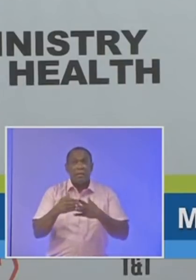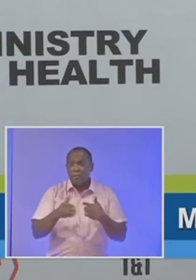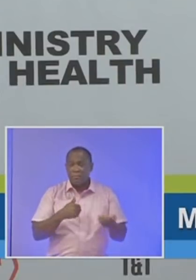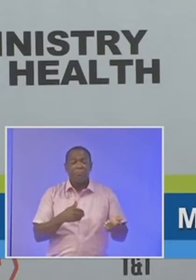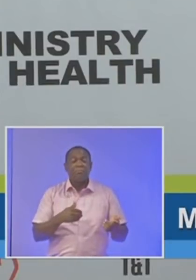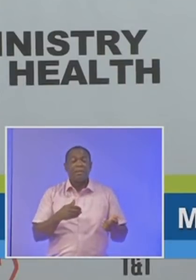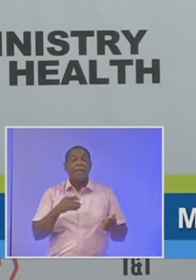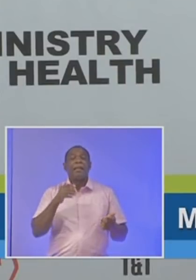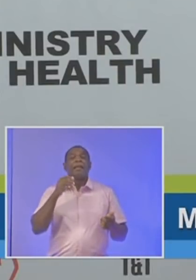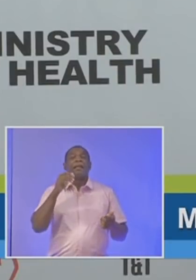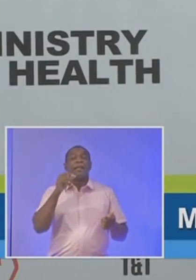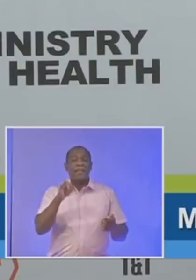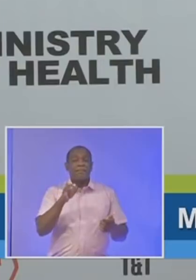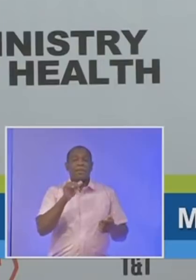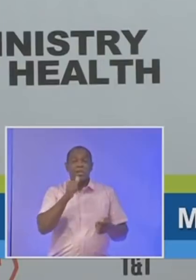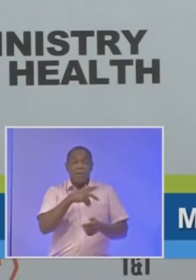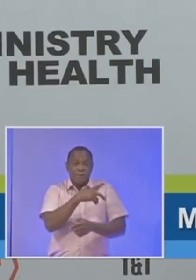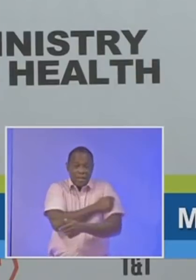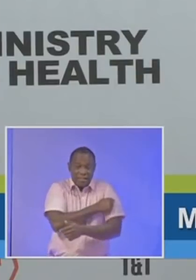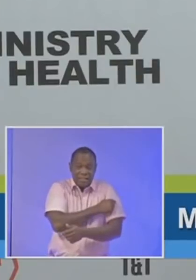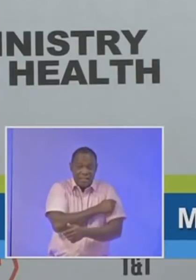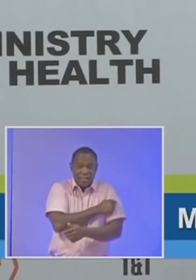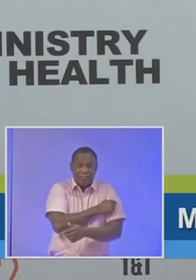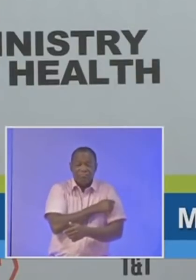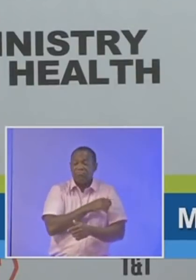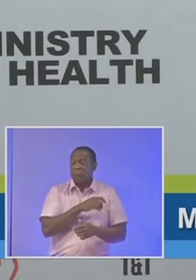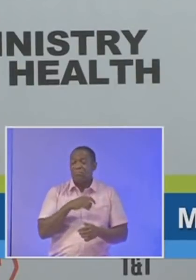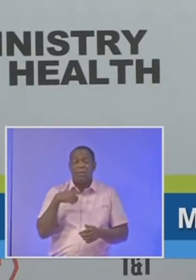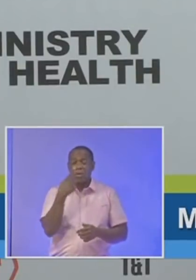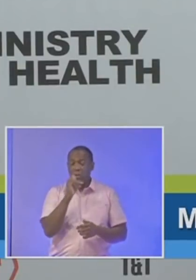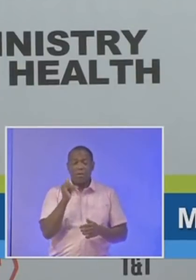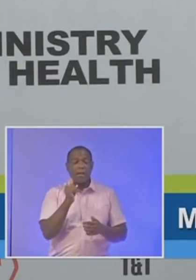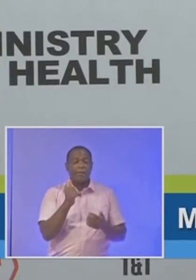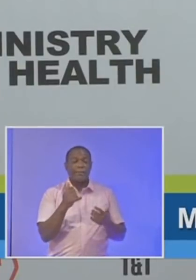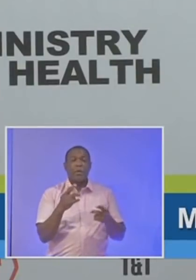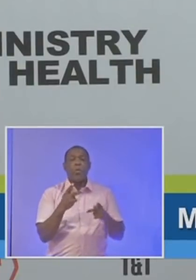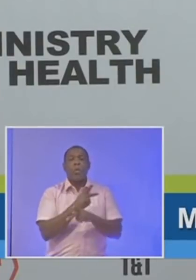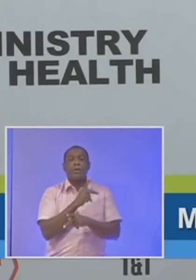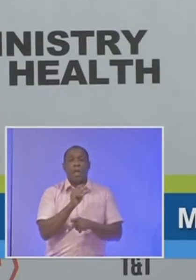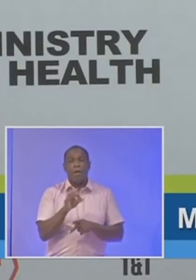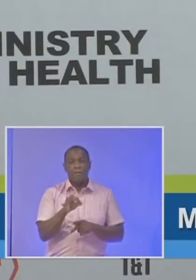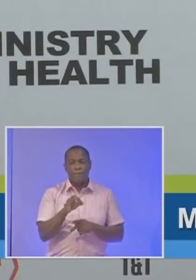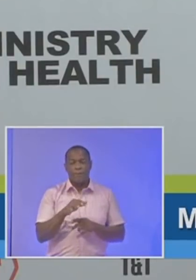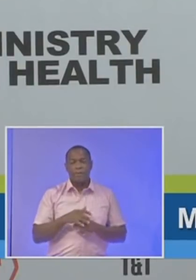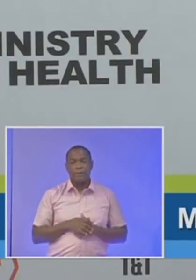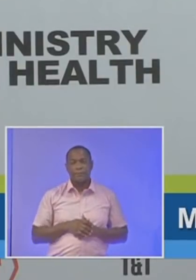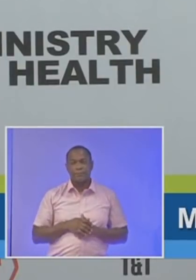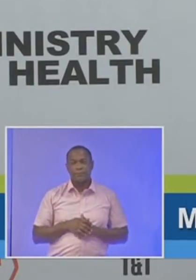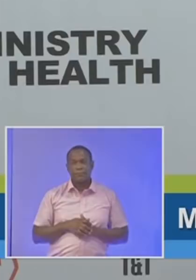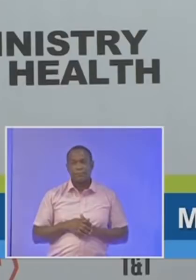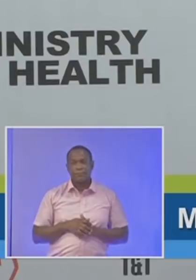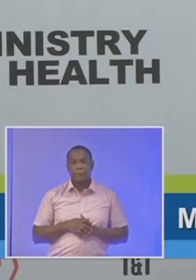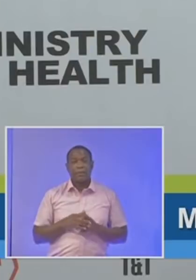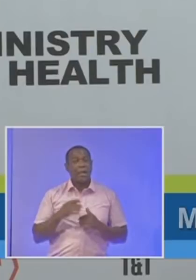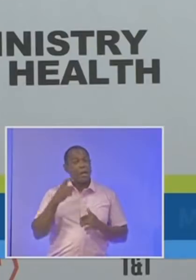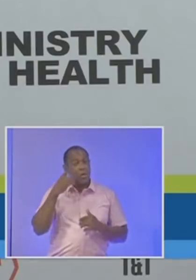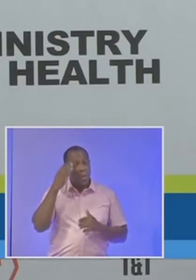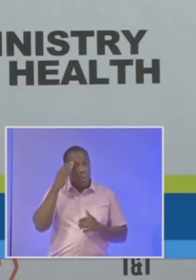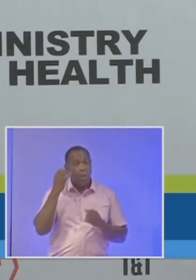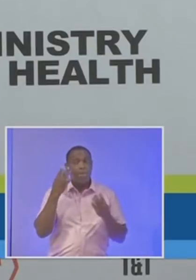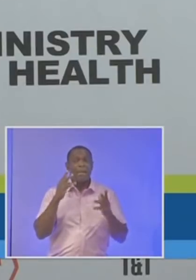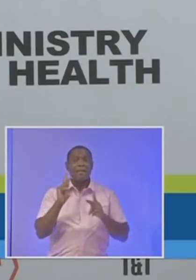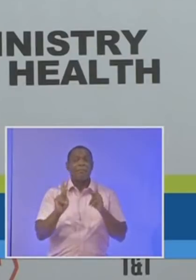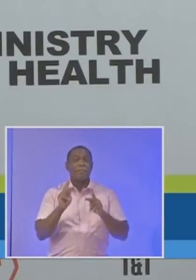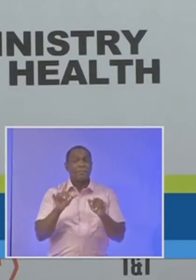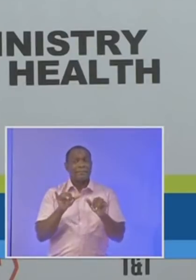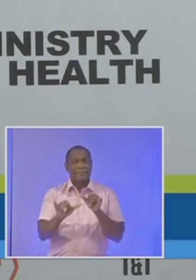us with a crucial component in the fight against COVID-19. While many of you remain hesitant, I urge you to